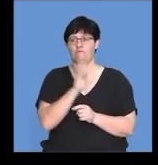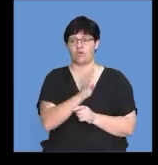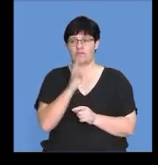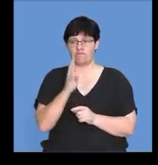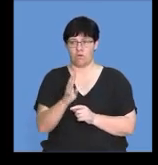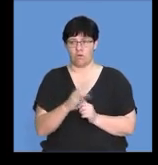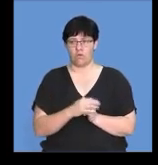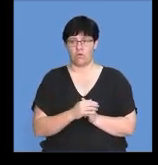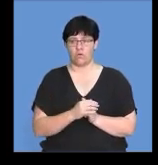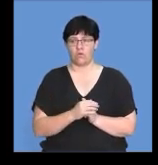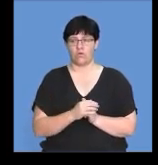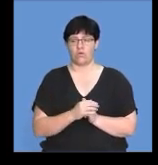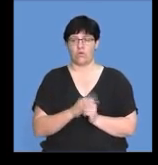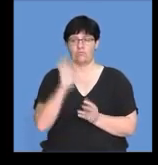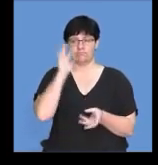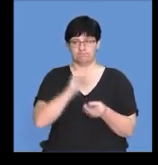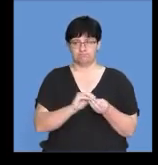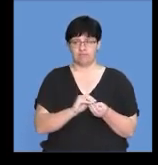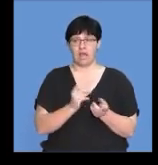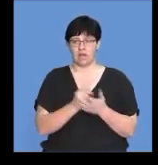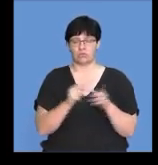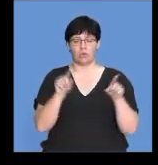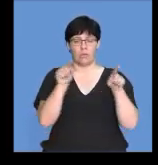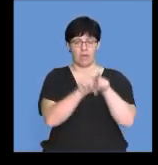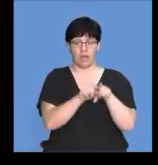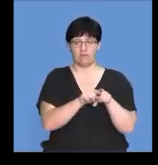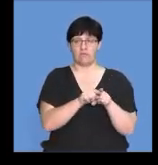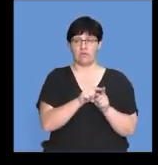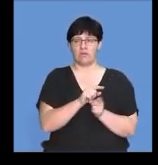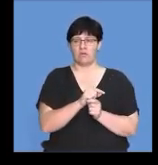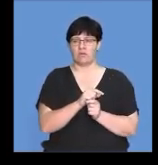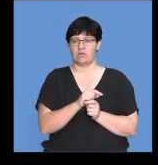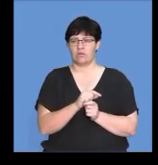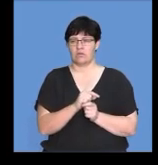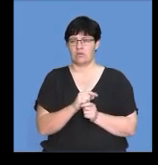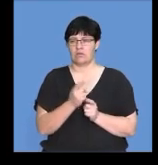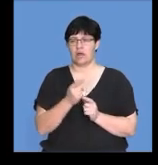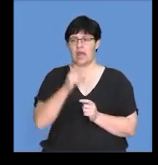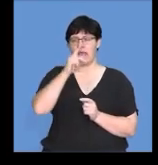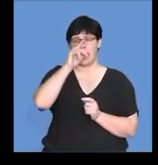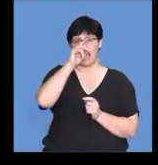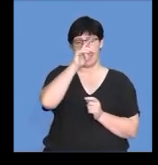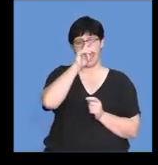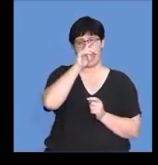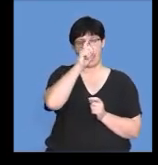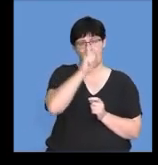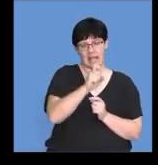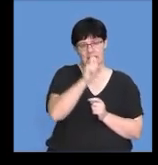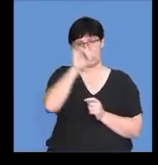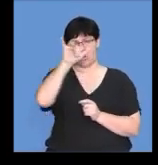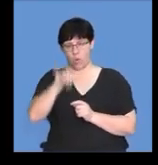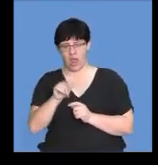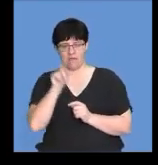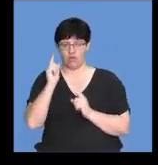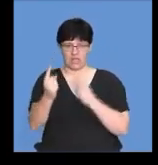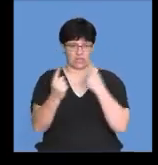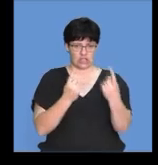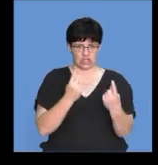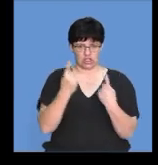them, and we also have a pair of gonosomes or an X and Y chromosome for each cell.